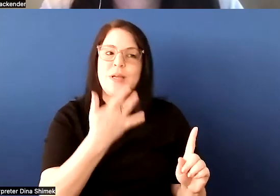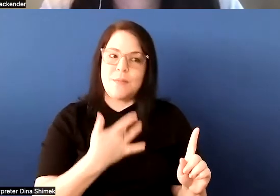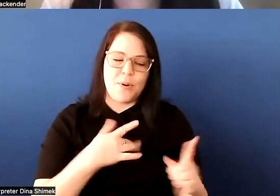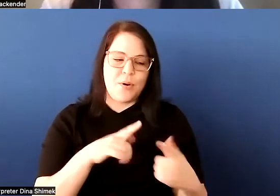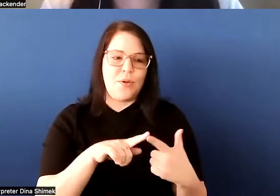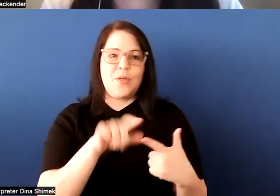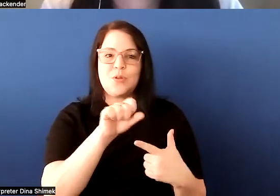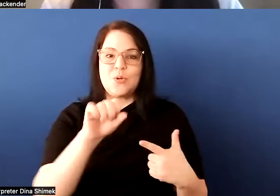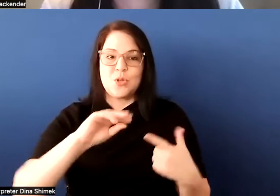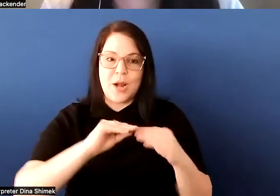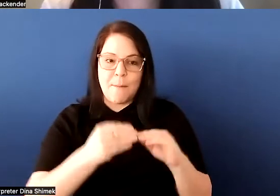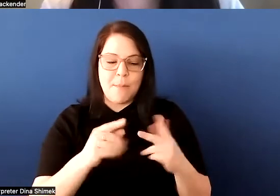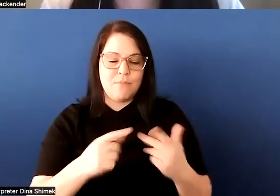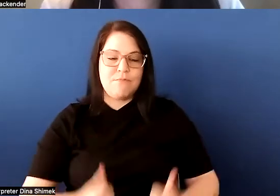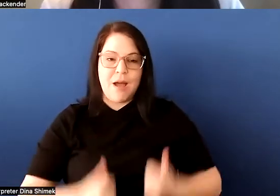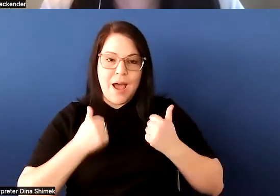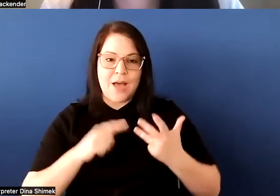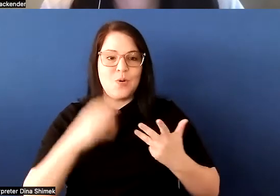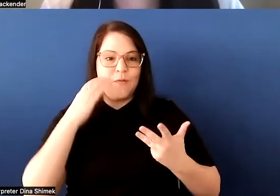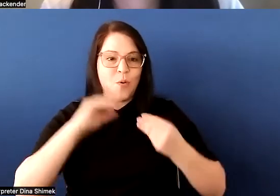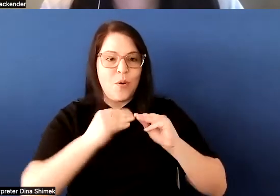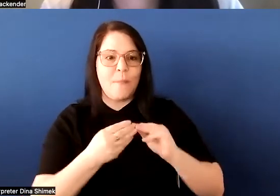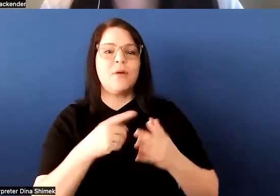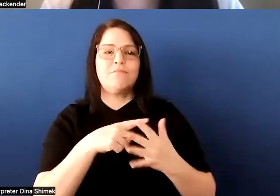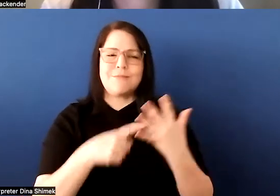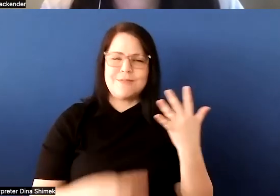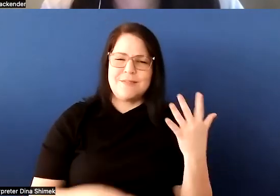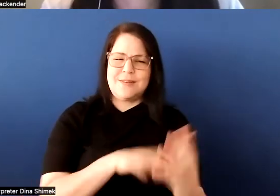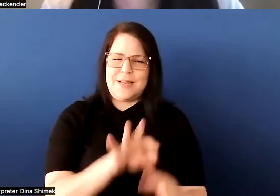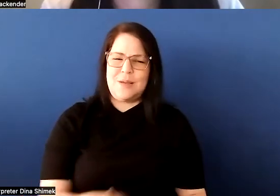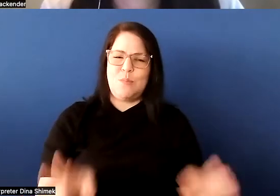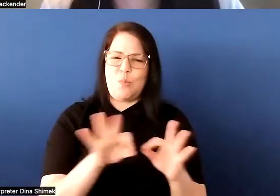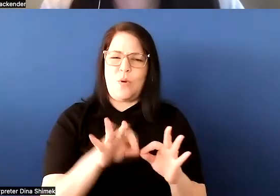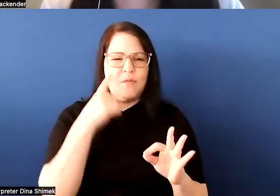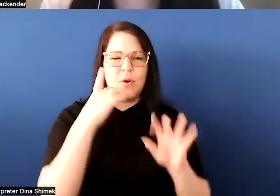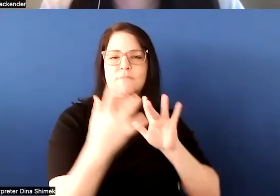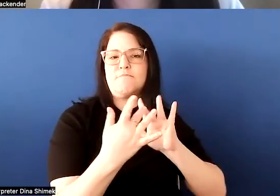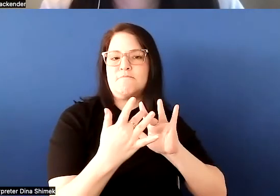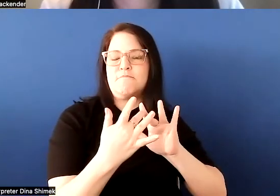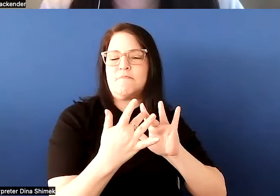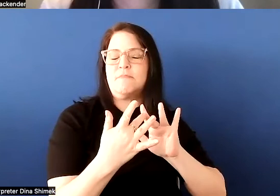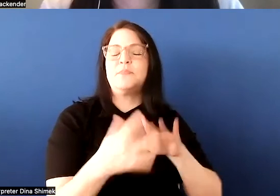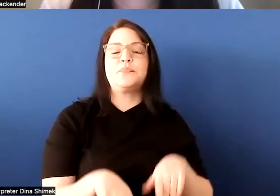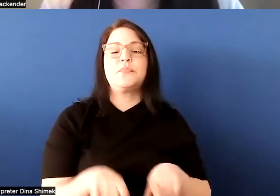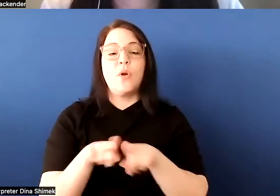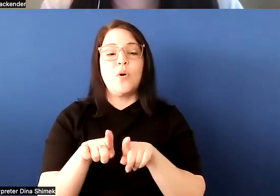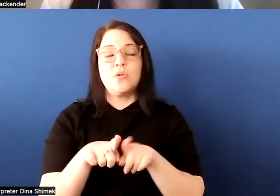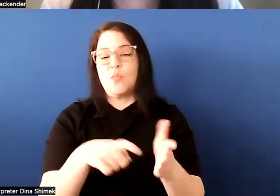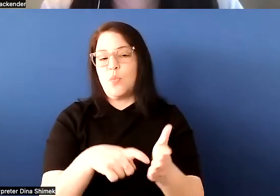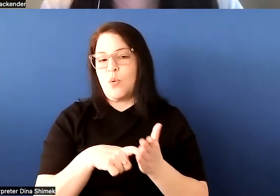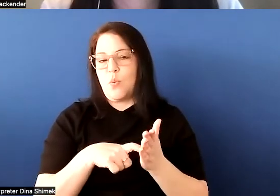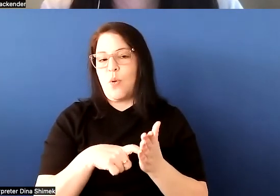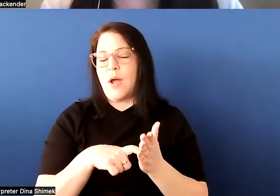Security number, address, phone number, those points of contact. And then also what's unique is our program,